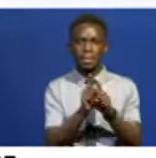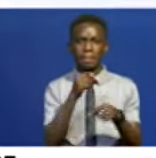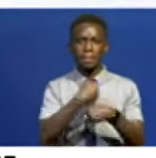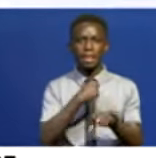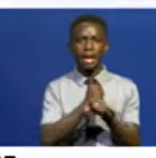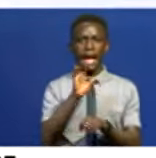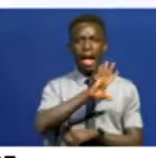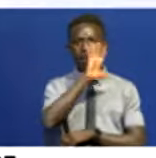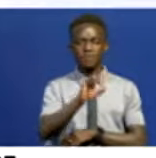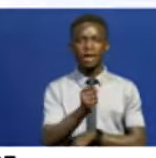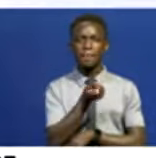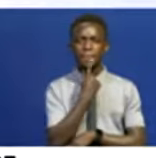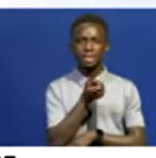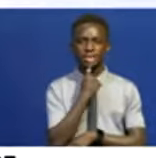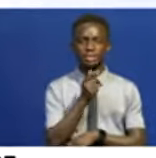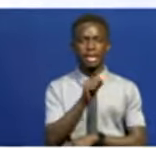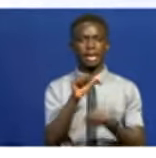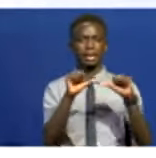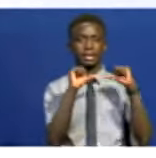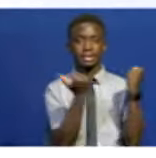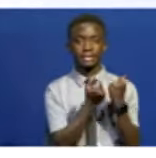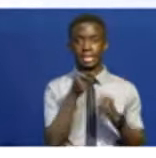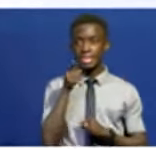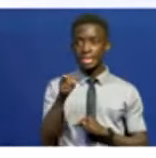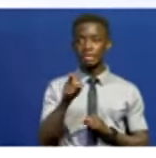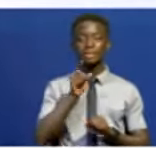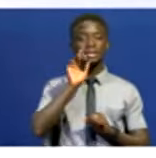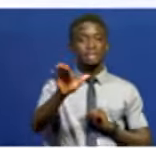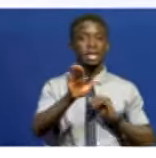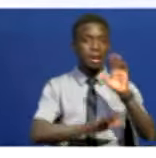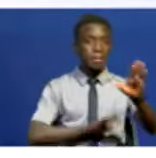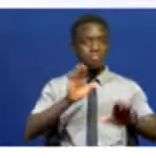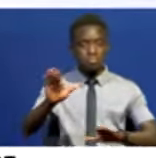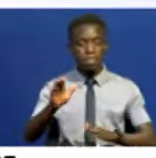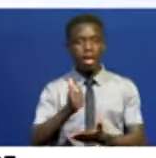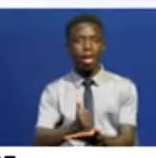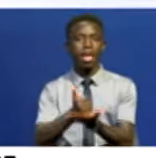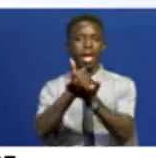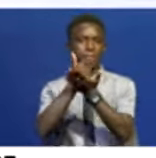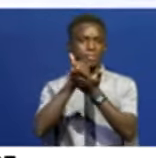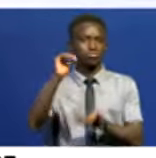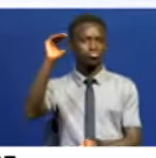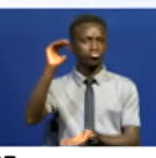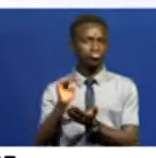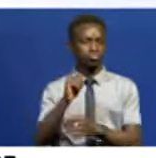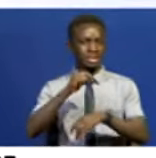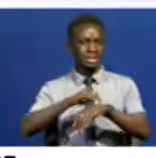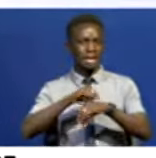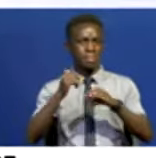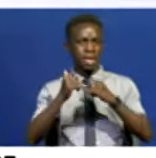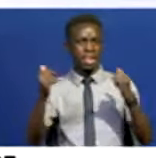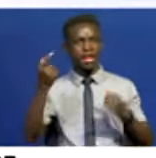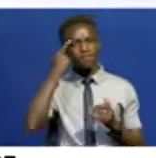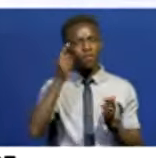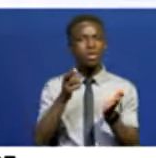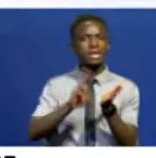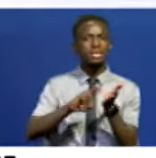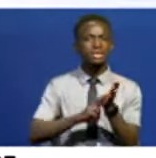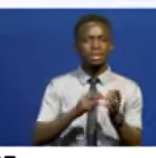Medicine Agency. These steps will help reduce timelines taken for the registration of